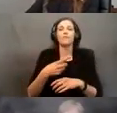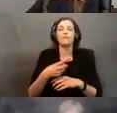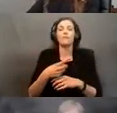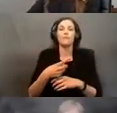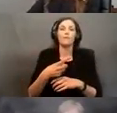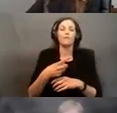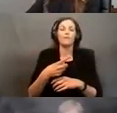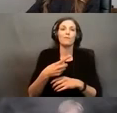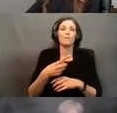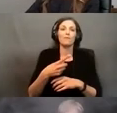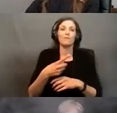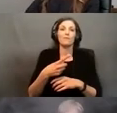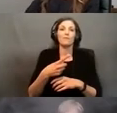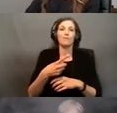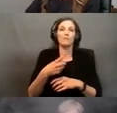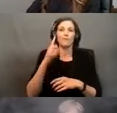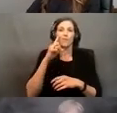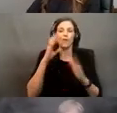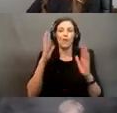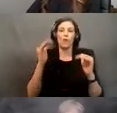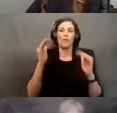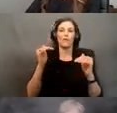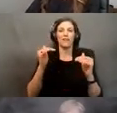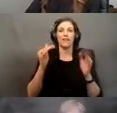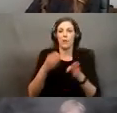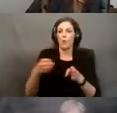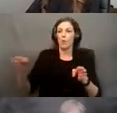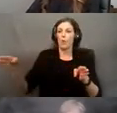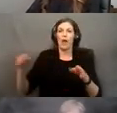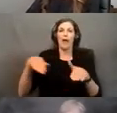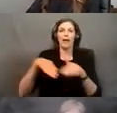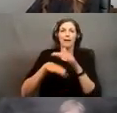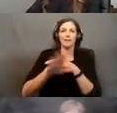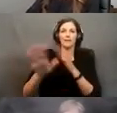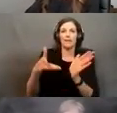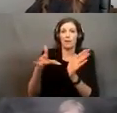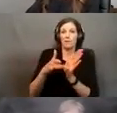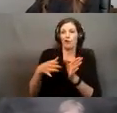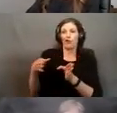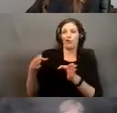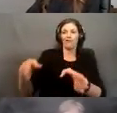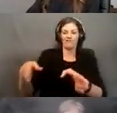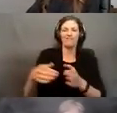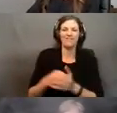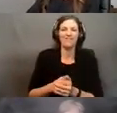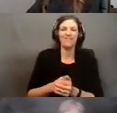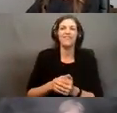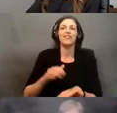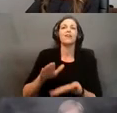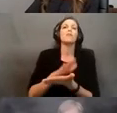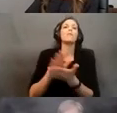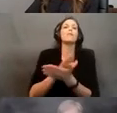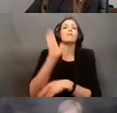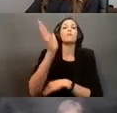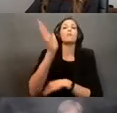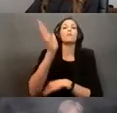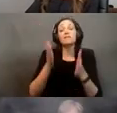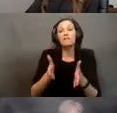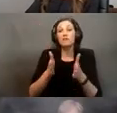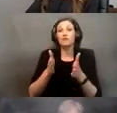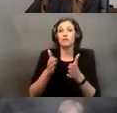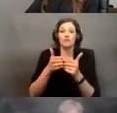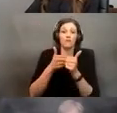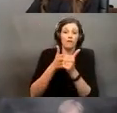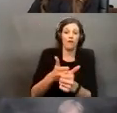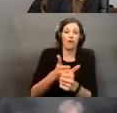uh, extra wide access in the, in the middle. The paper presenters will follow all the guidance